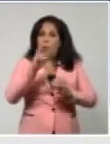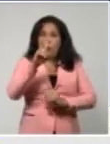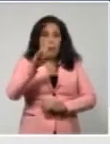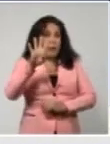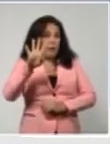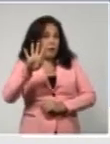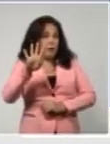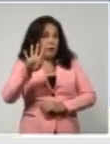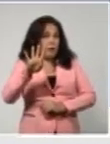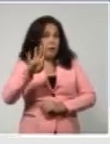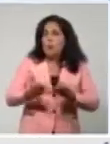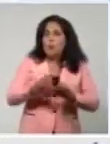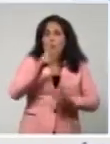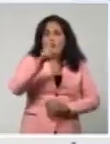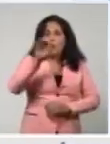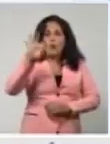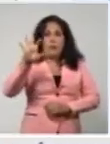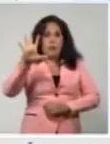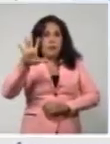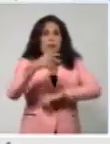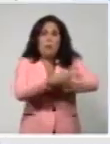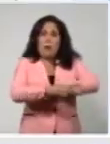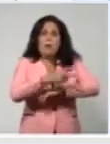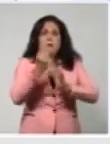television, through the press, or radio.